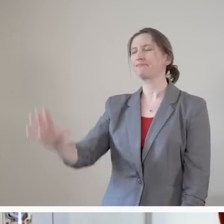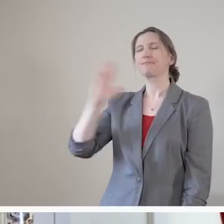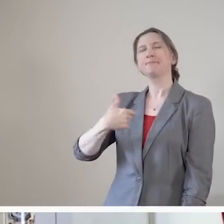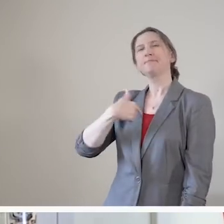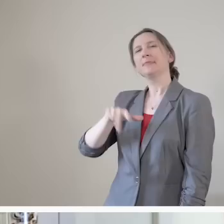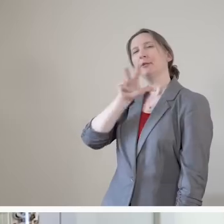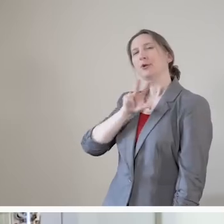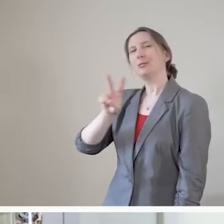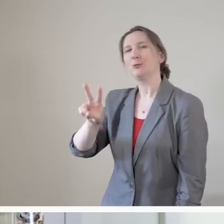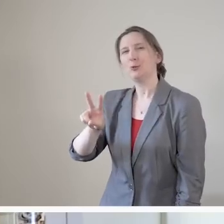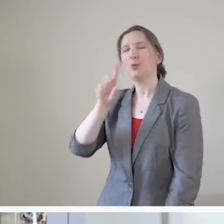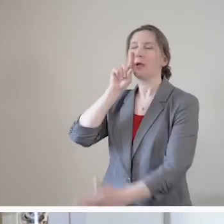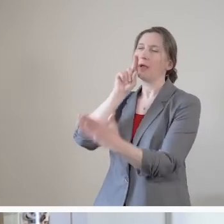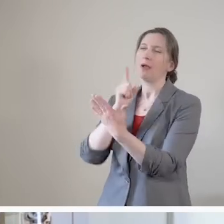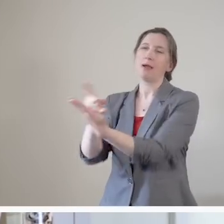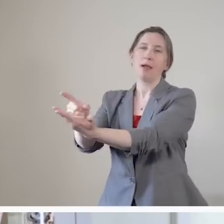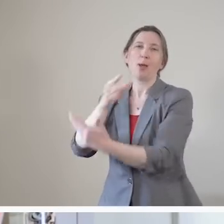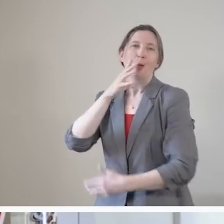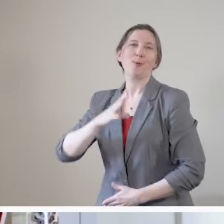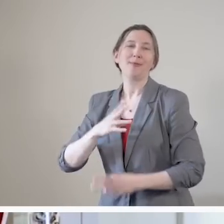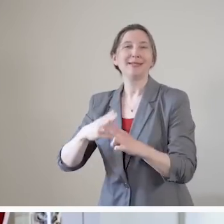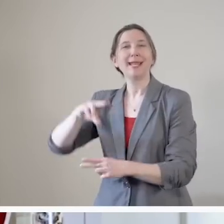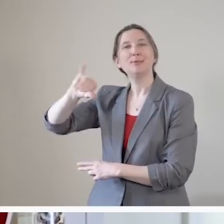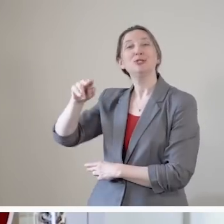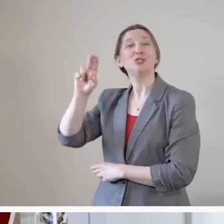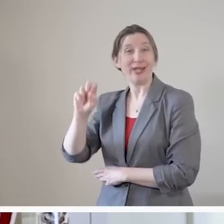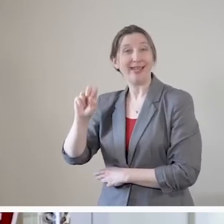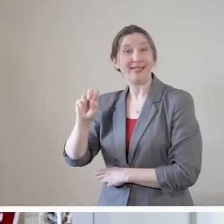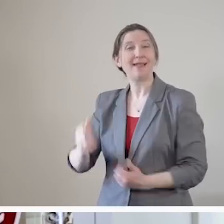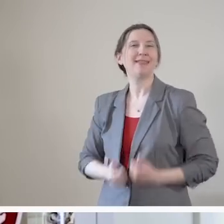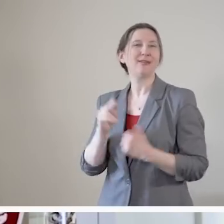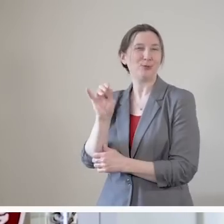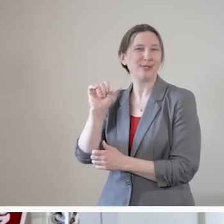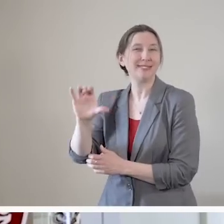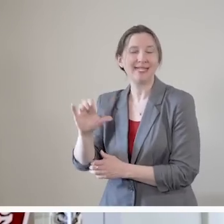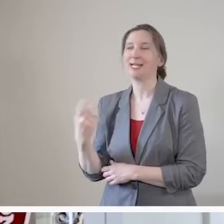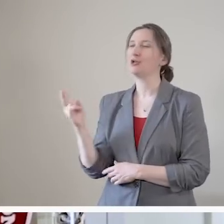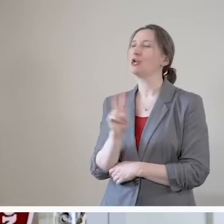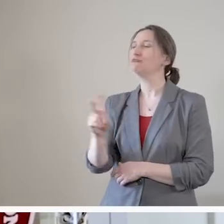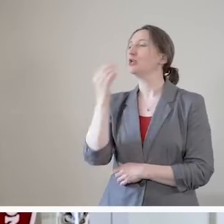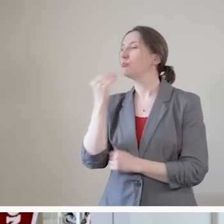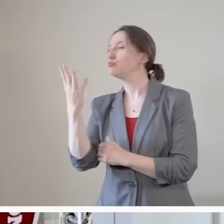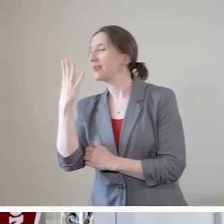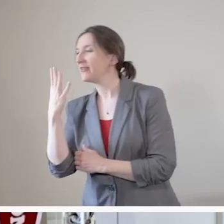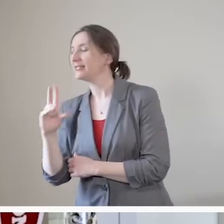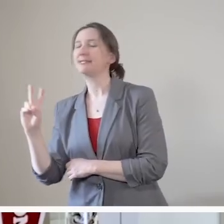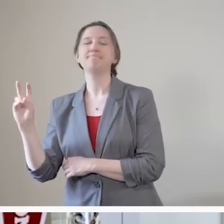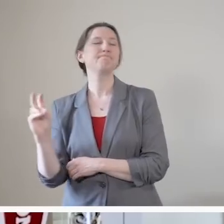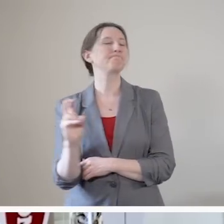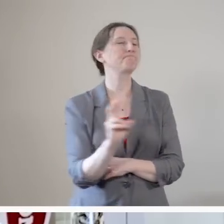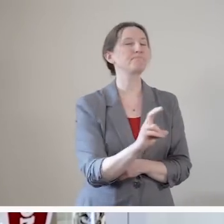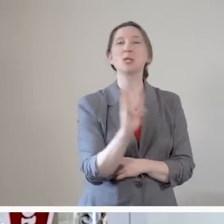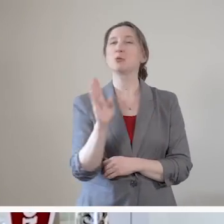named Jane Hall Blanchard. One Saturday morning, Jane and I went to breakfast. Then we stopped at